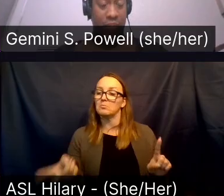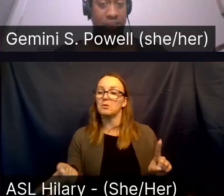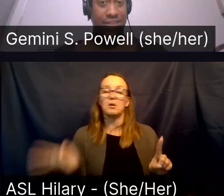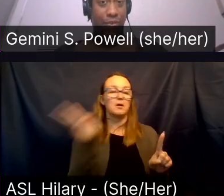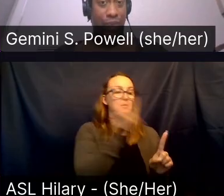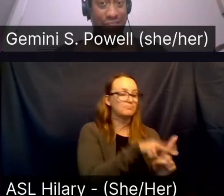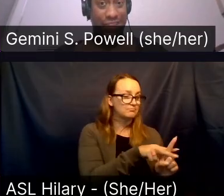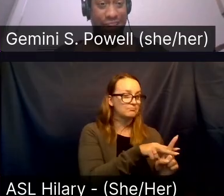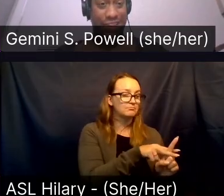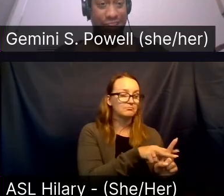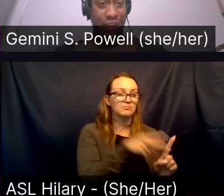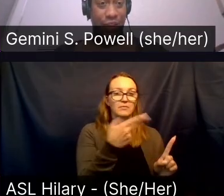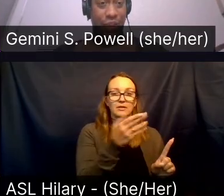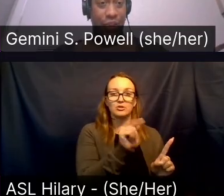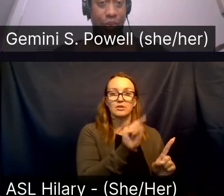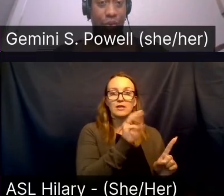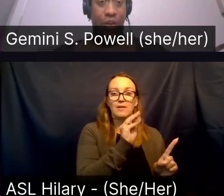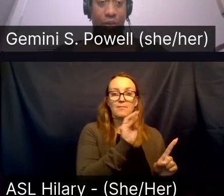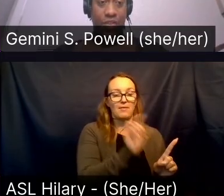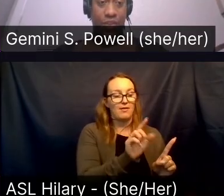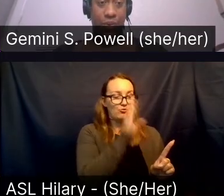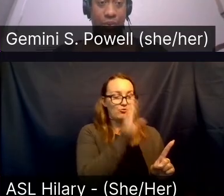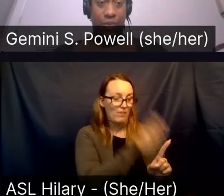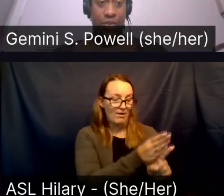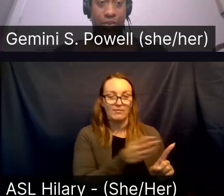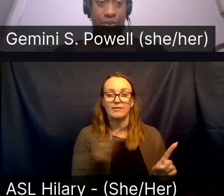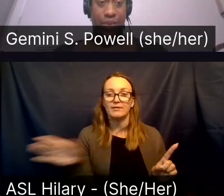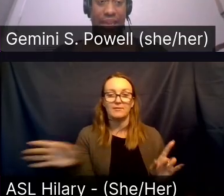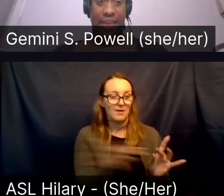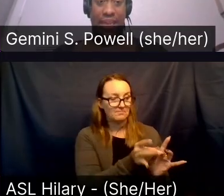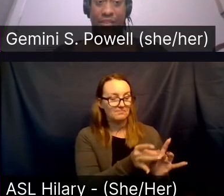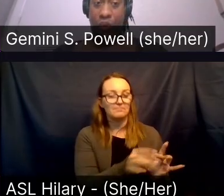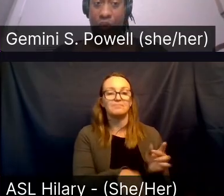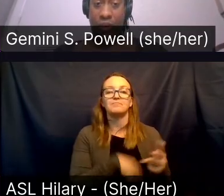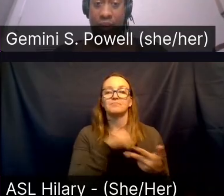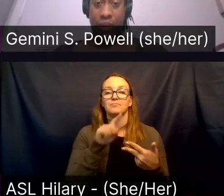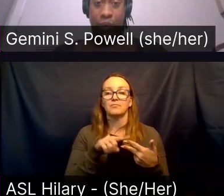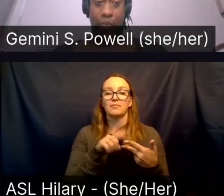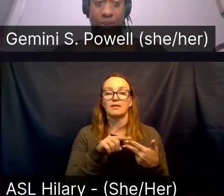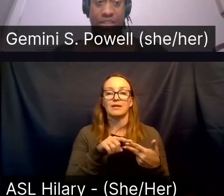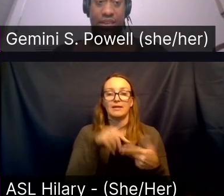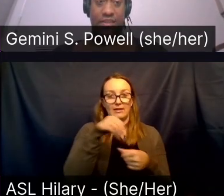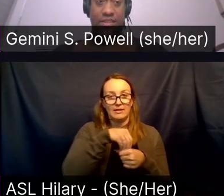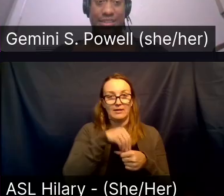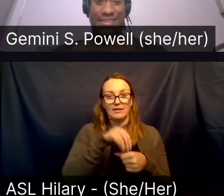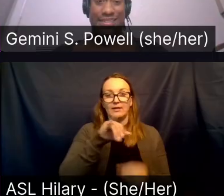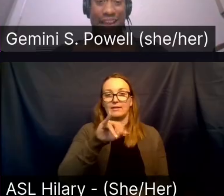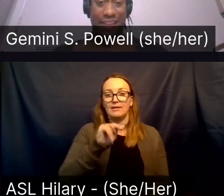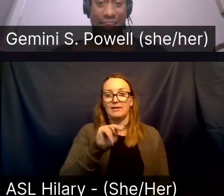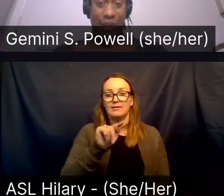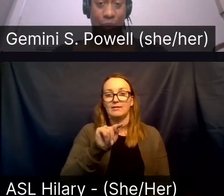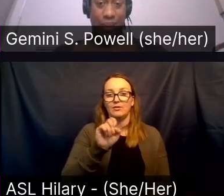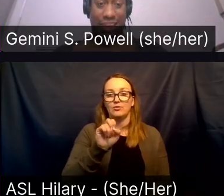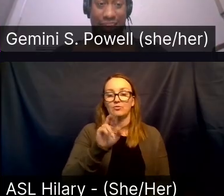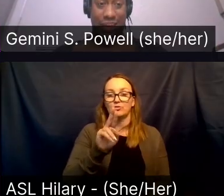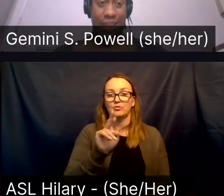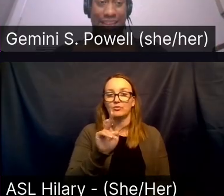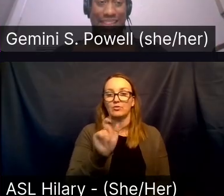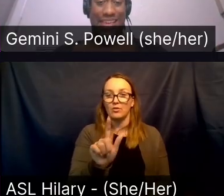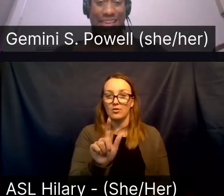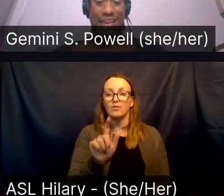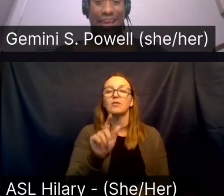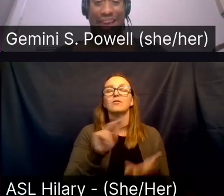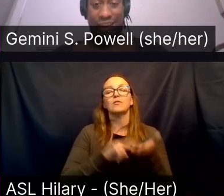HTML element directly. You can also do it internally, which is styling it